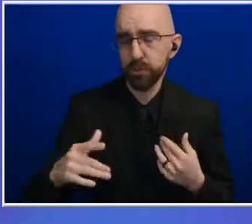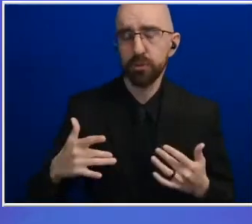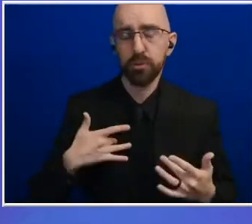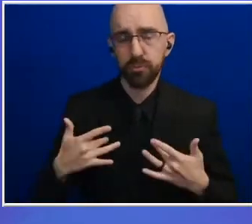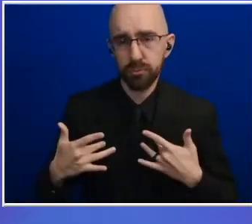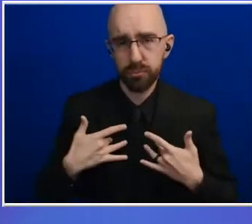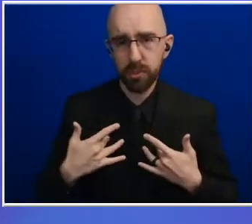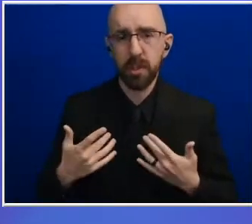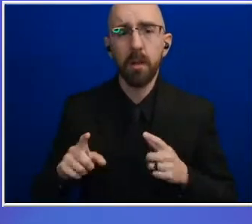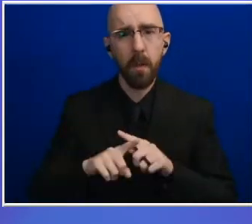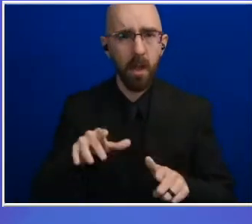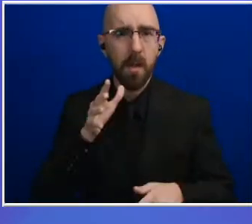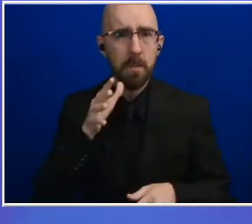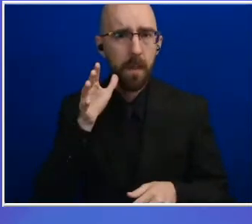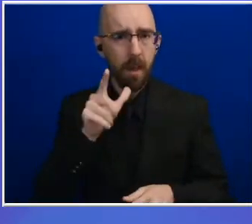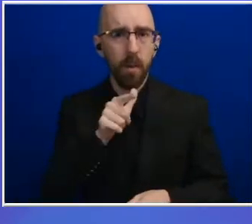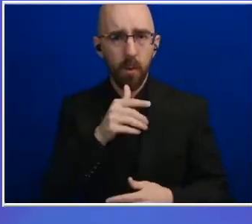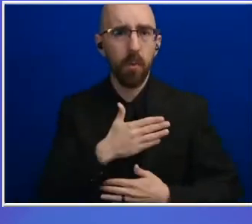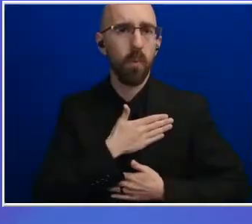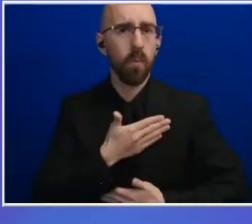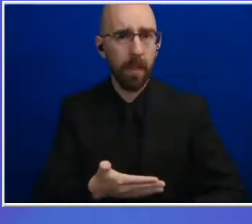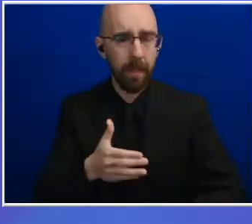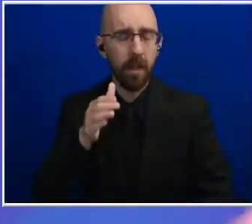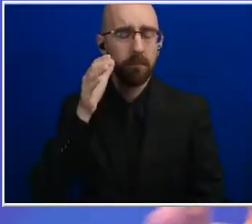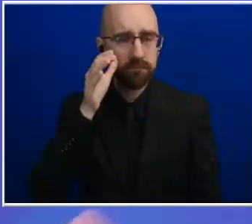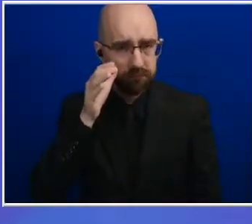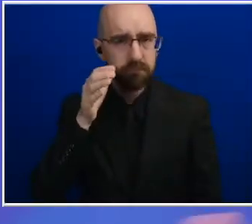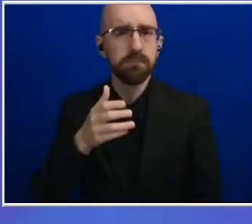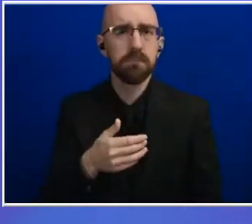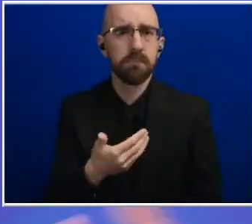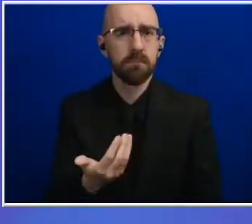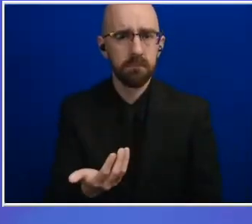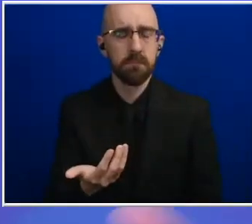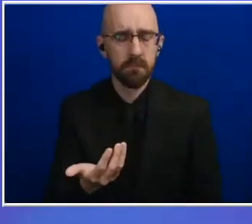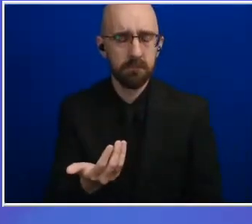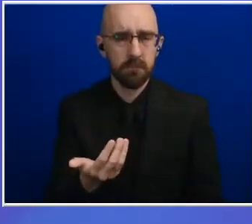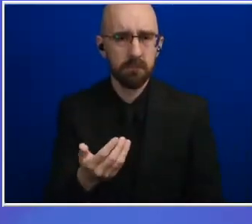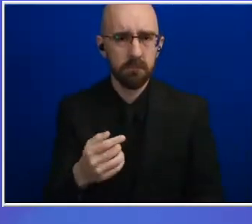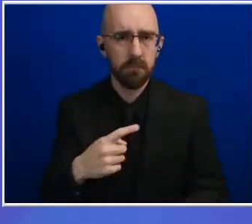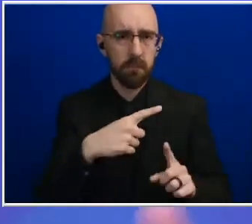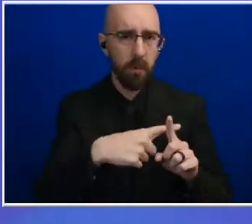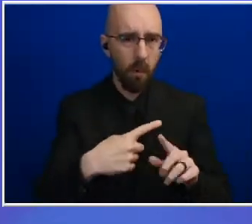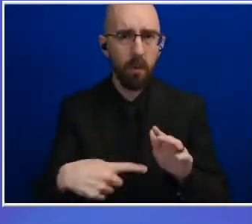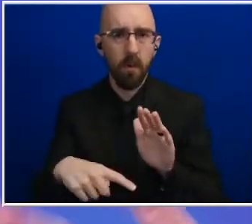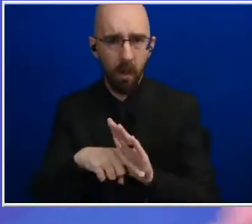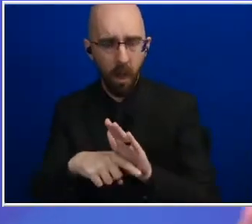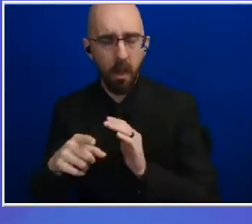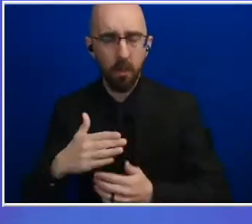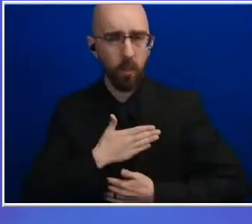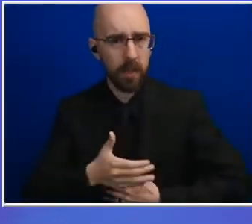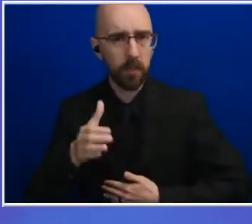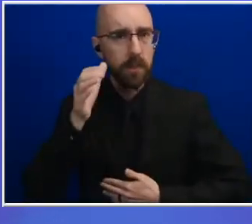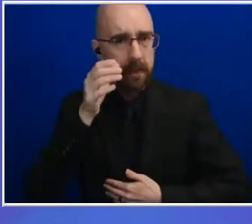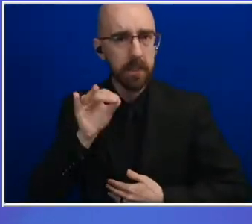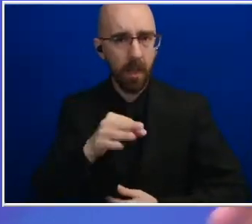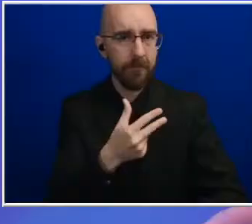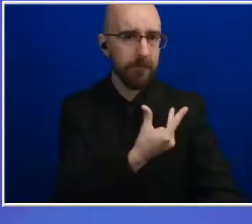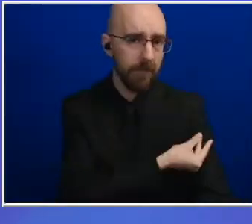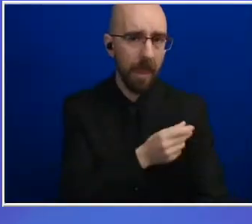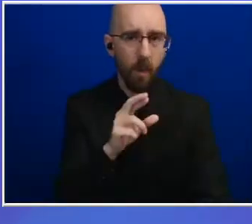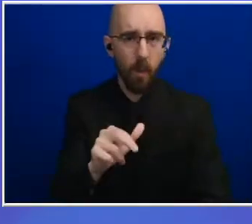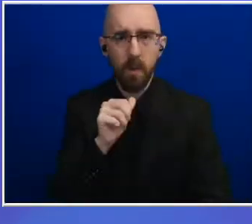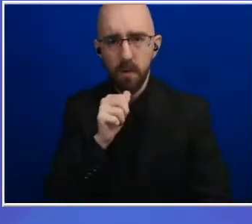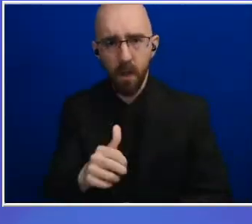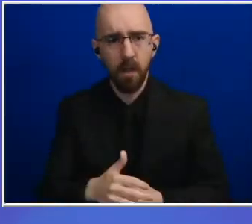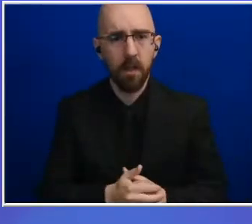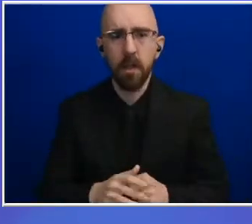who are willing and open to hearing the pros and cons of vaccinating or not vaccinating. But there are some who are